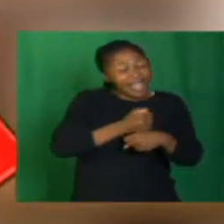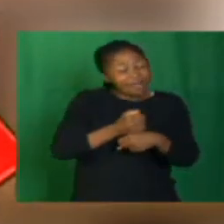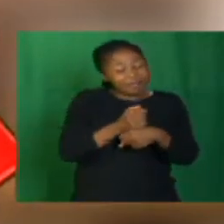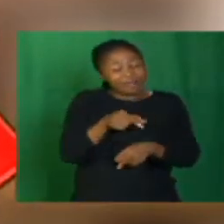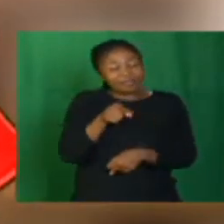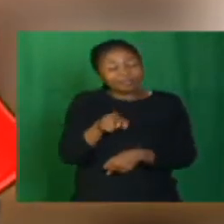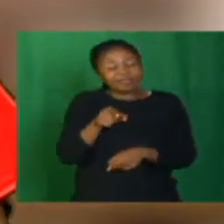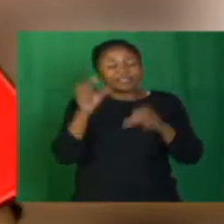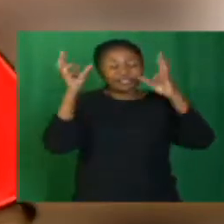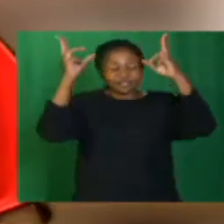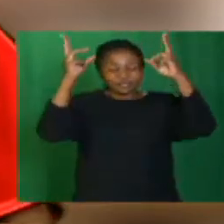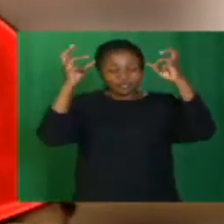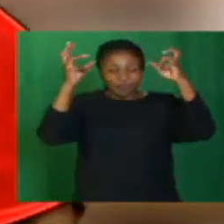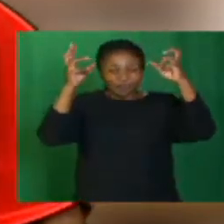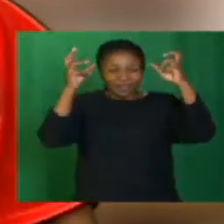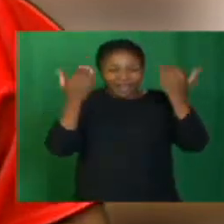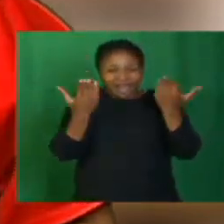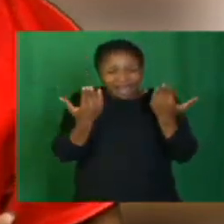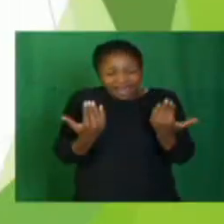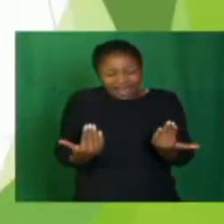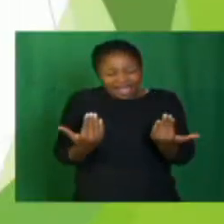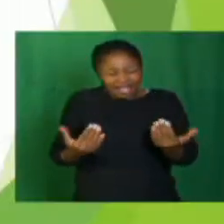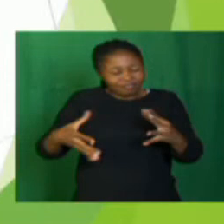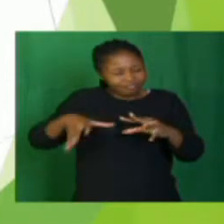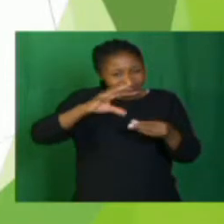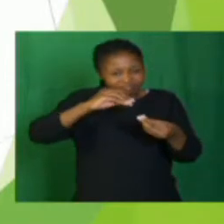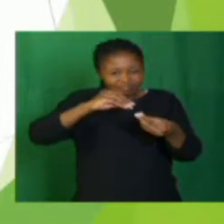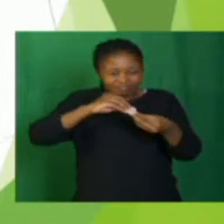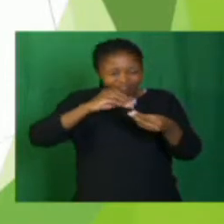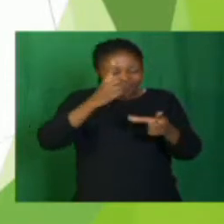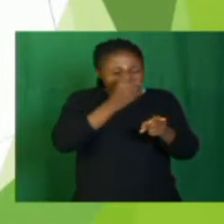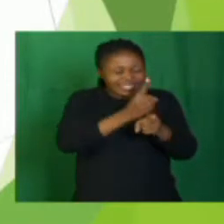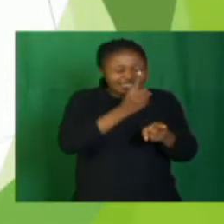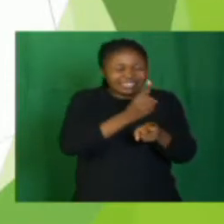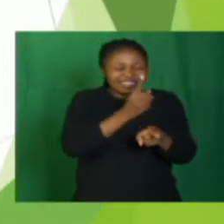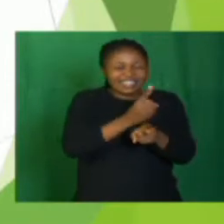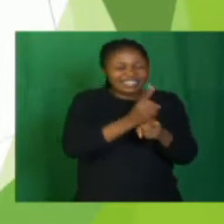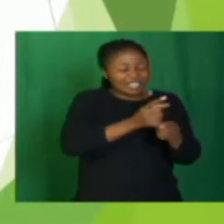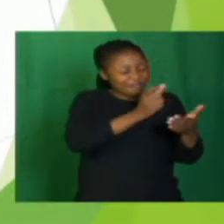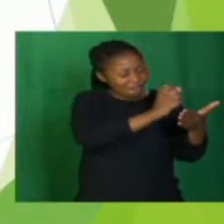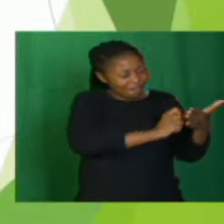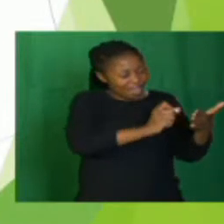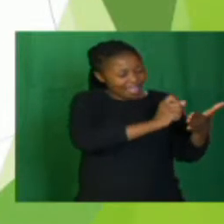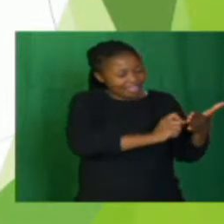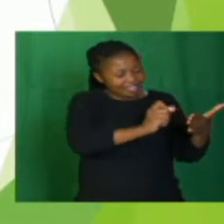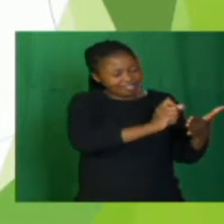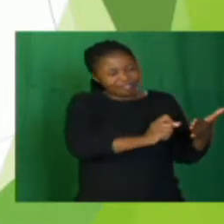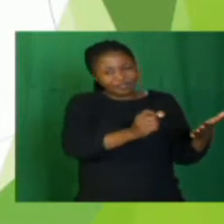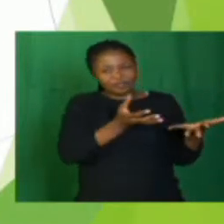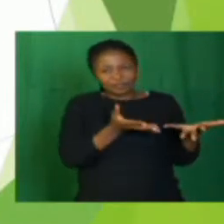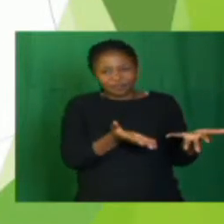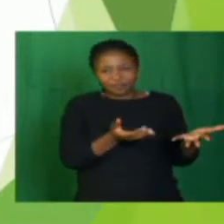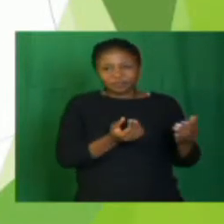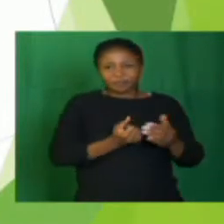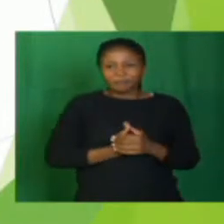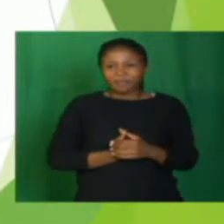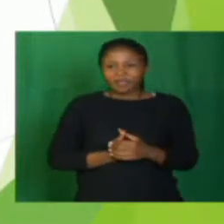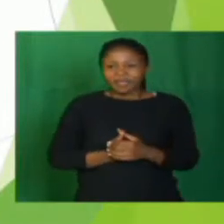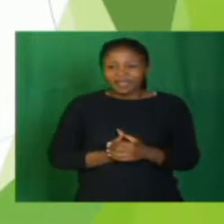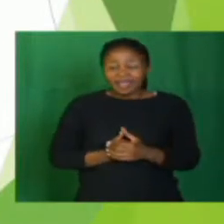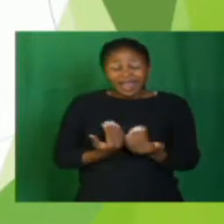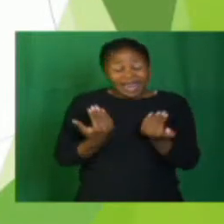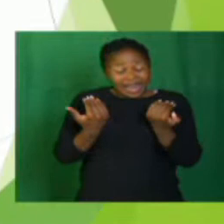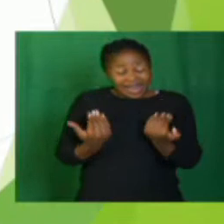define discursive writing. Let us move on, my dear learners. So for us to be able to see or